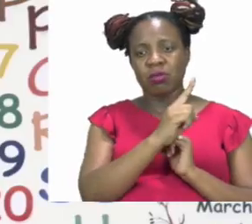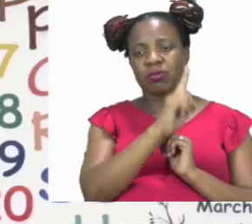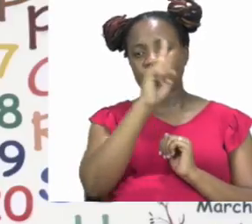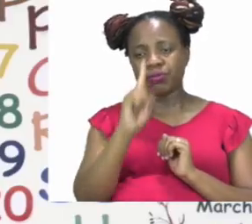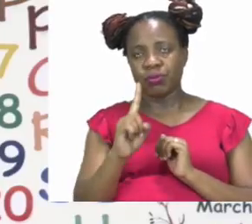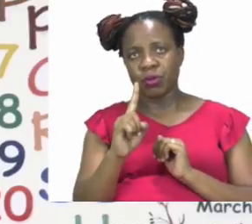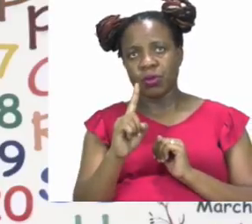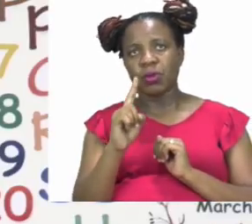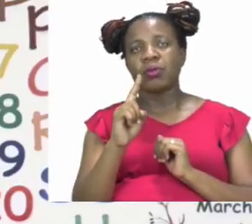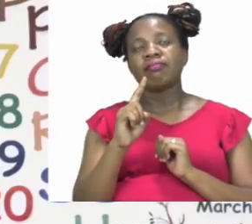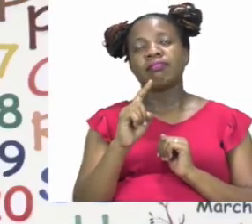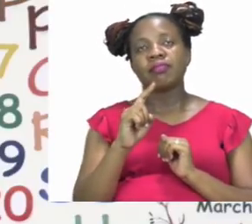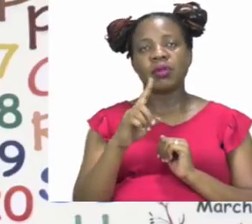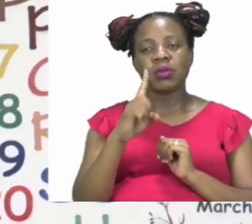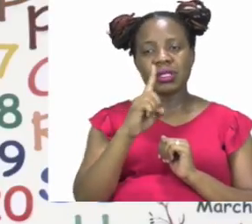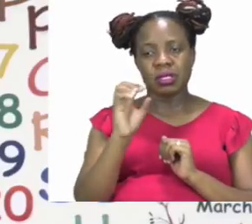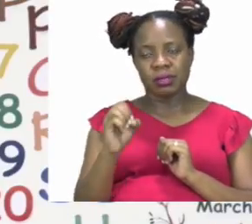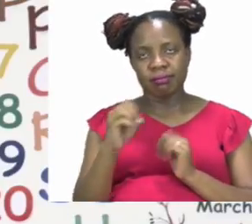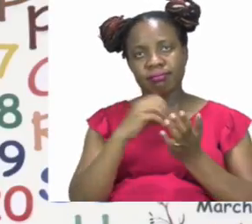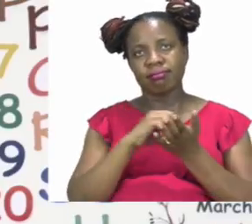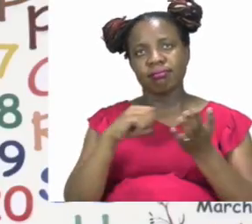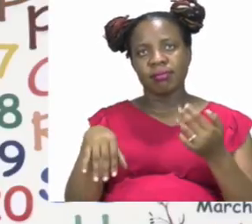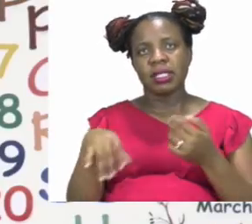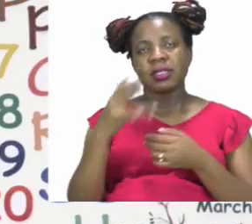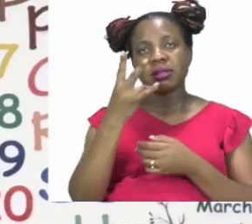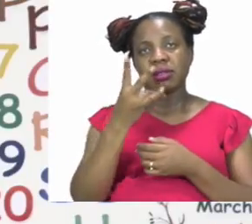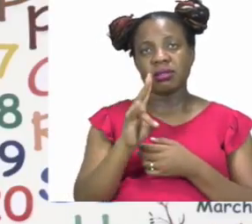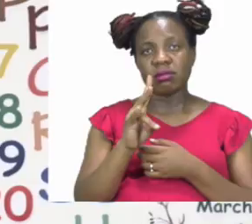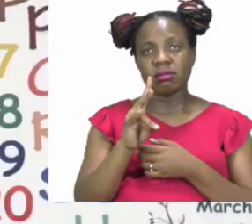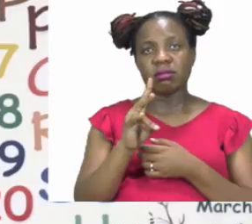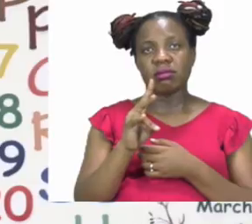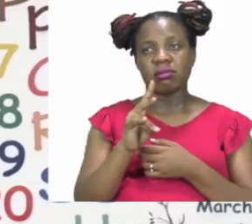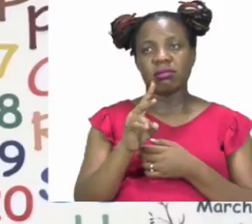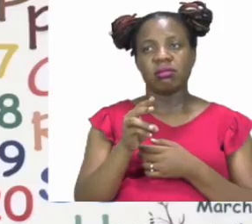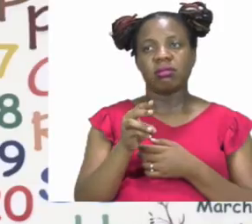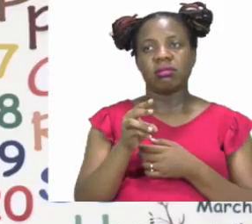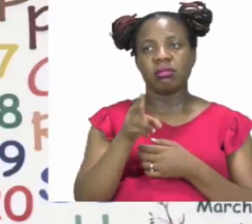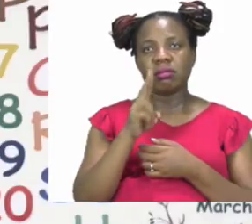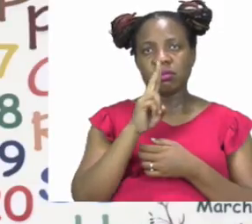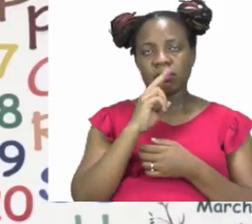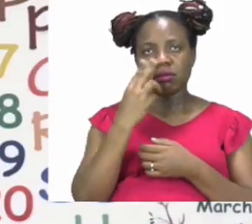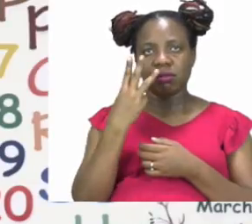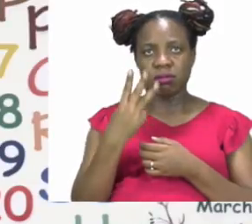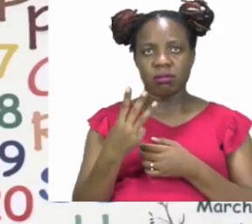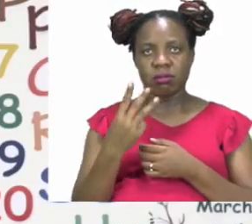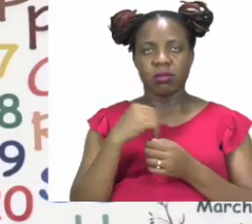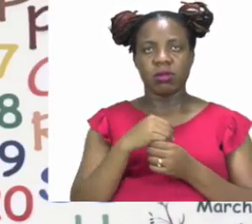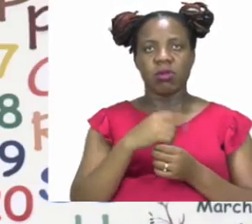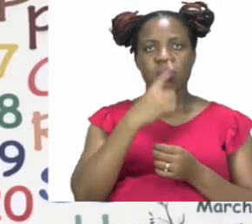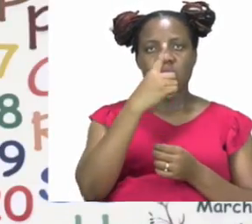minus 7. And 10 minus 7 is equal to 3. And 1